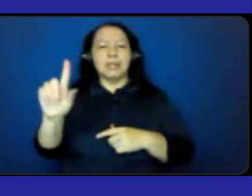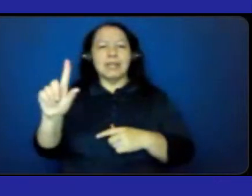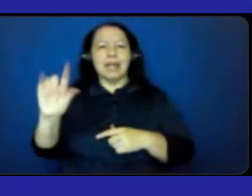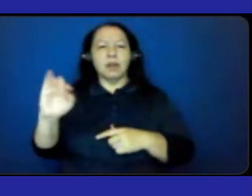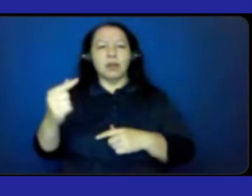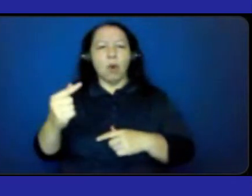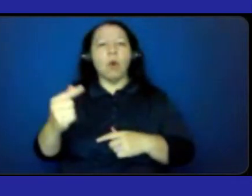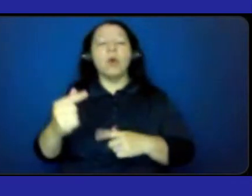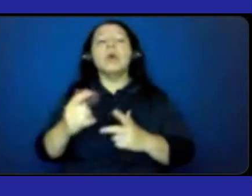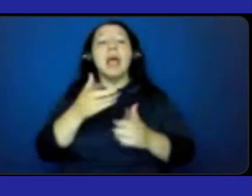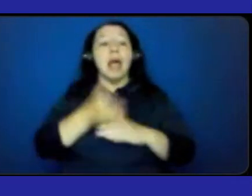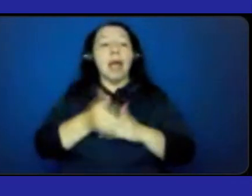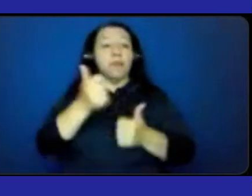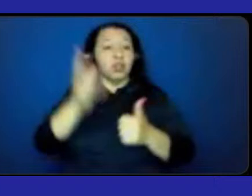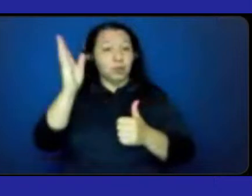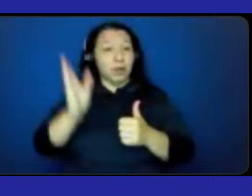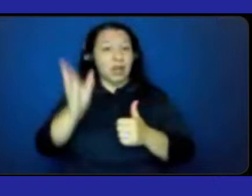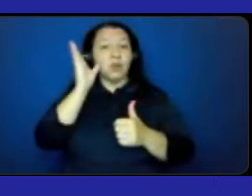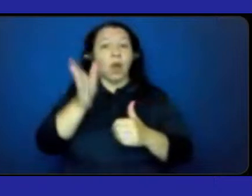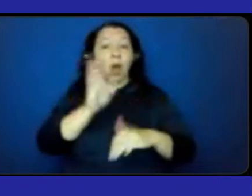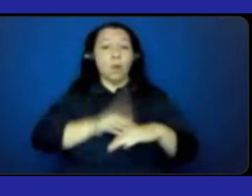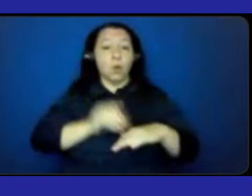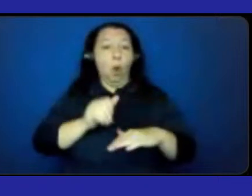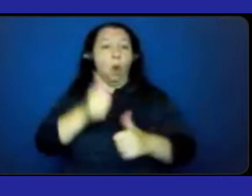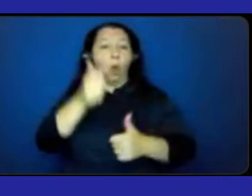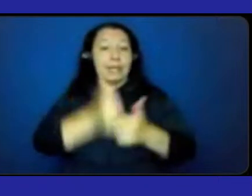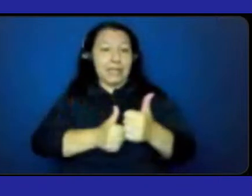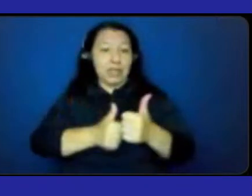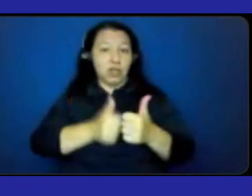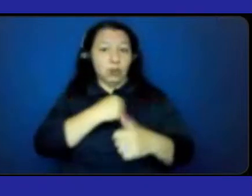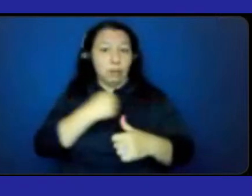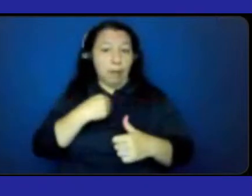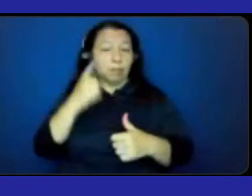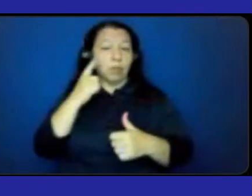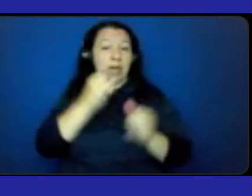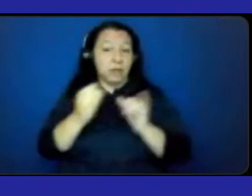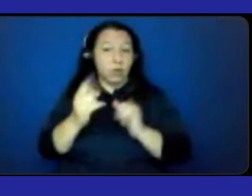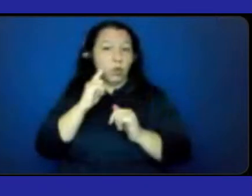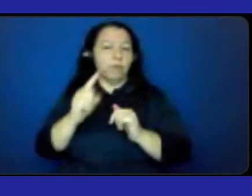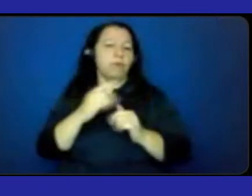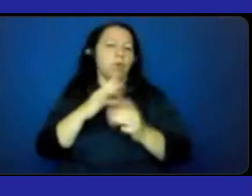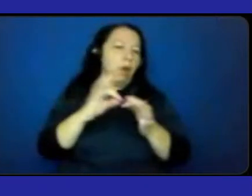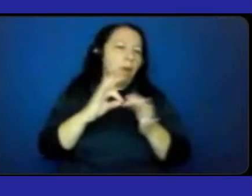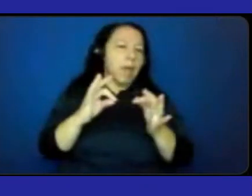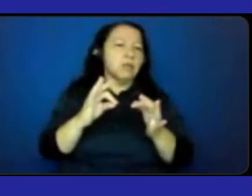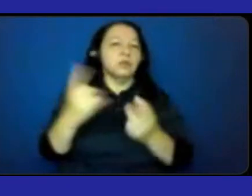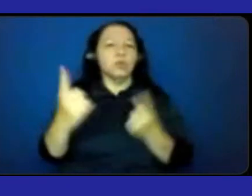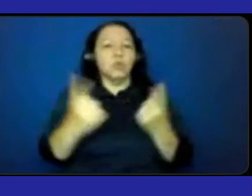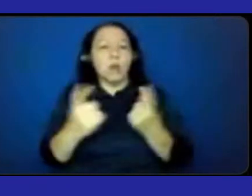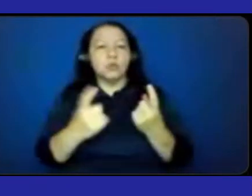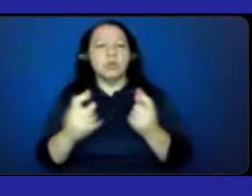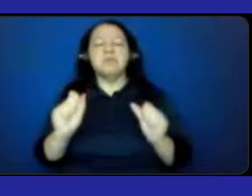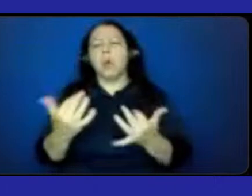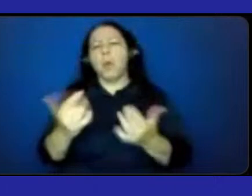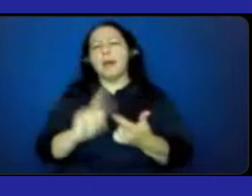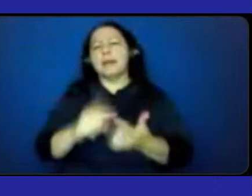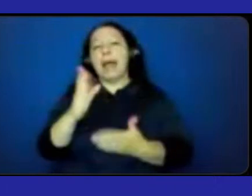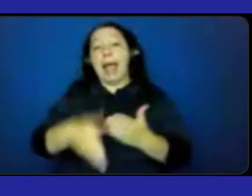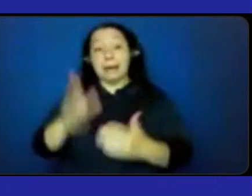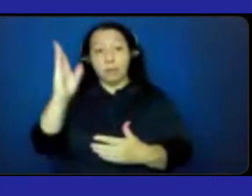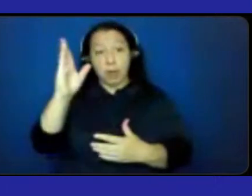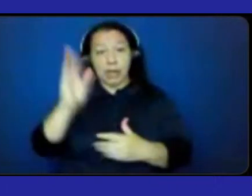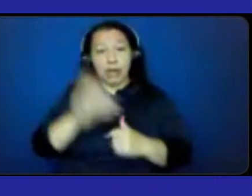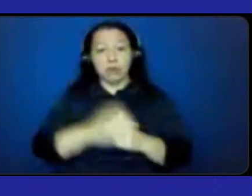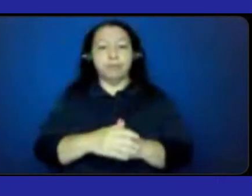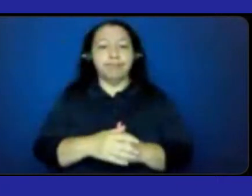presentation, I will call on each member individually for comments and questions. So you can wait till the end of the presentation, but if there's anything